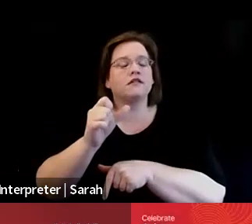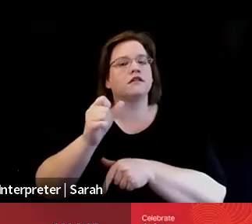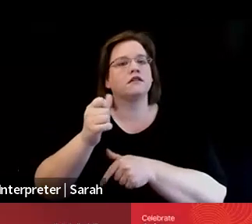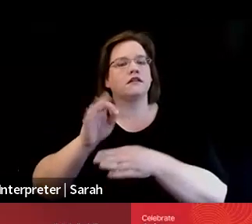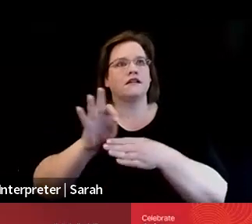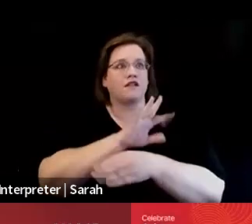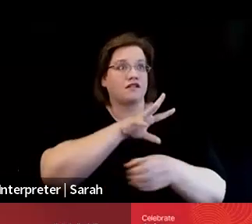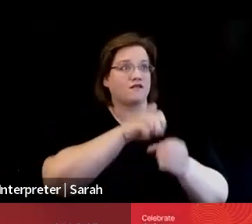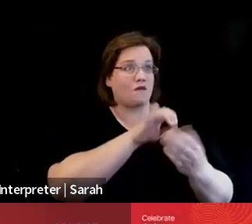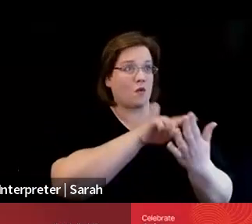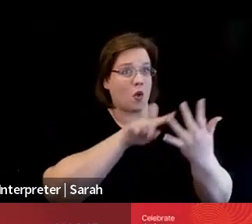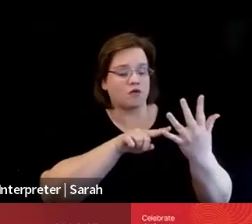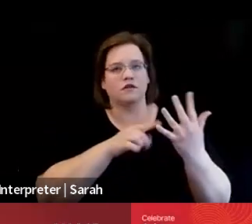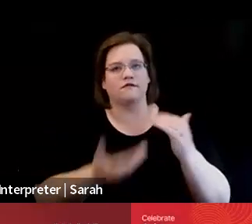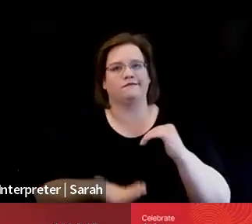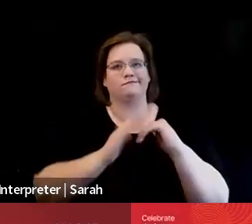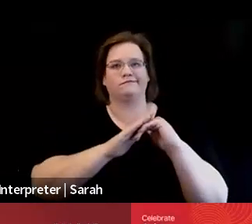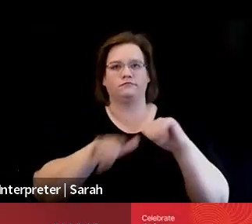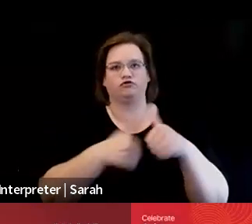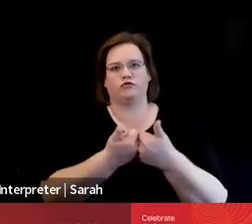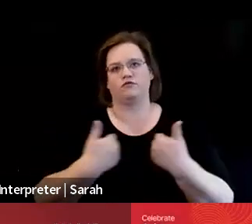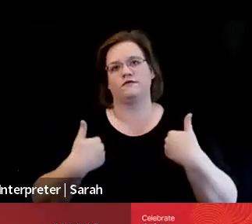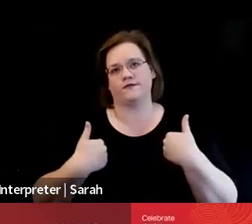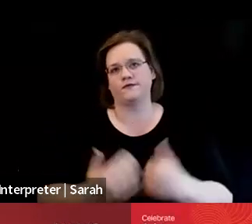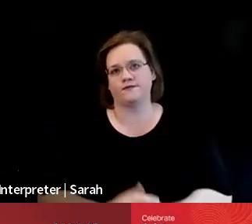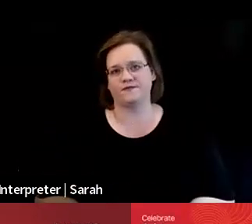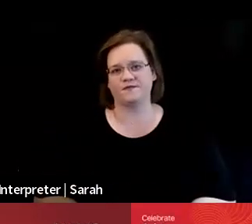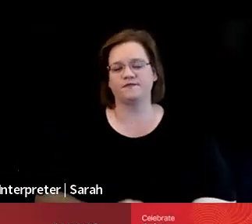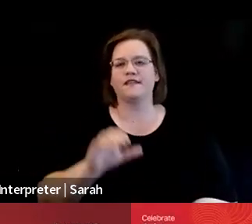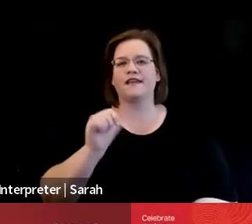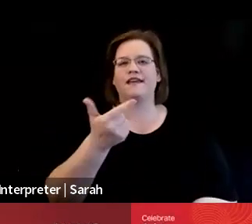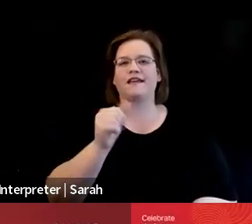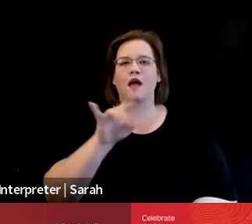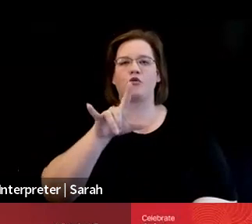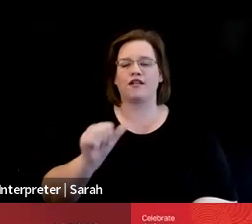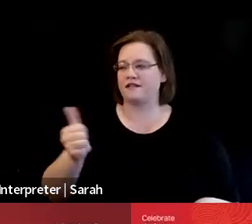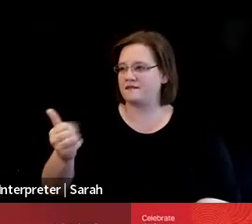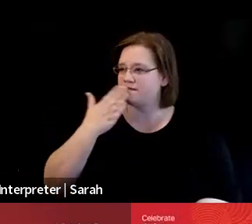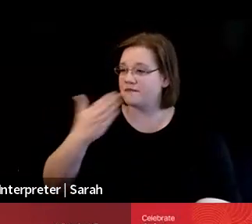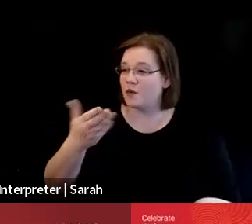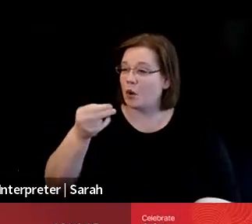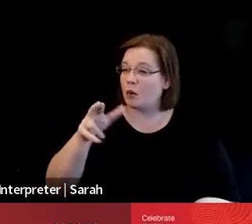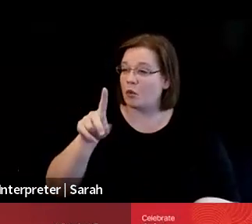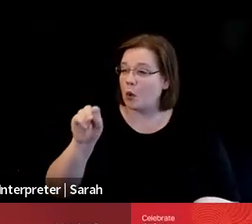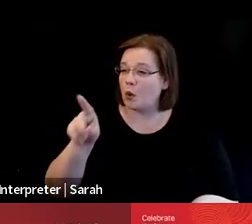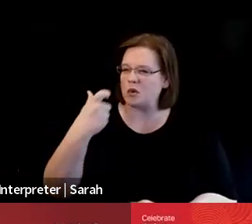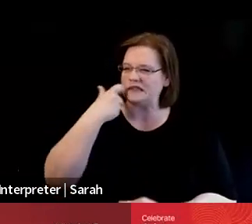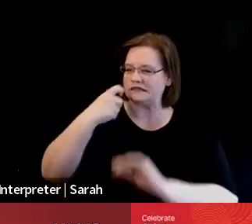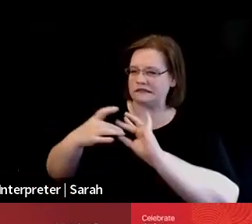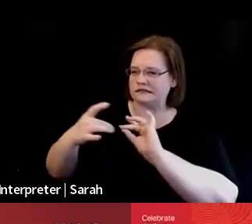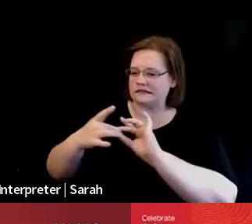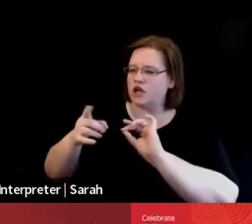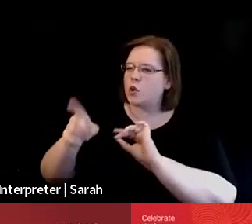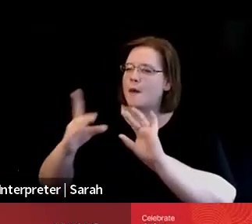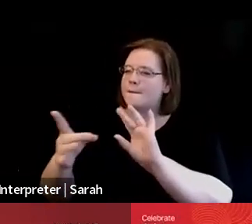some even greater challenges. Excellent. Now, Prado, when you were responding to the previous question and you